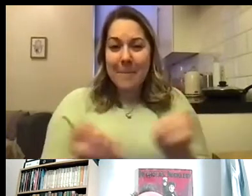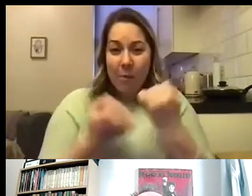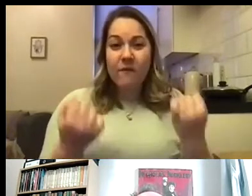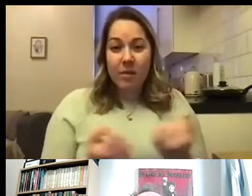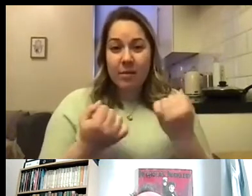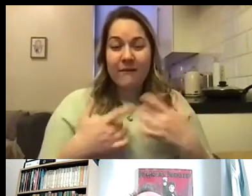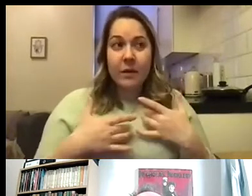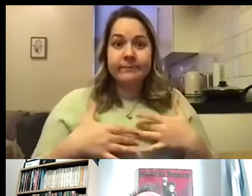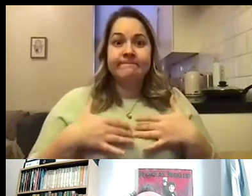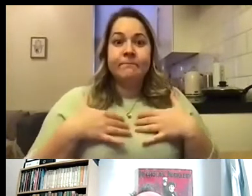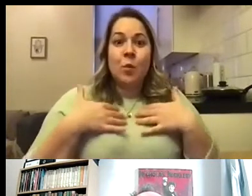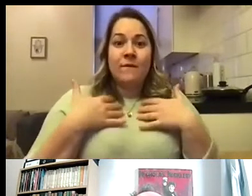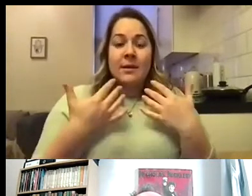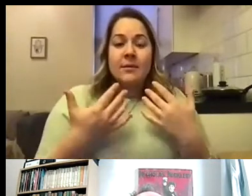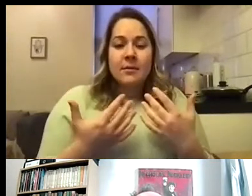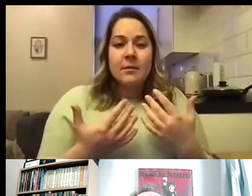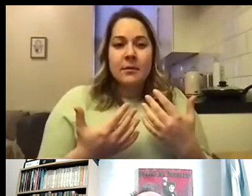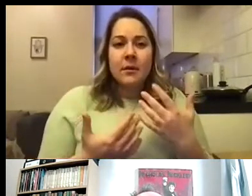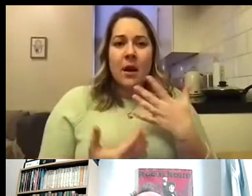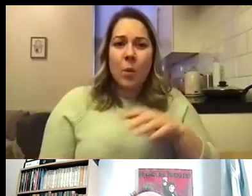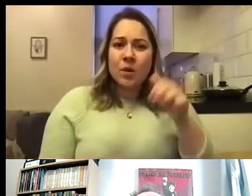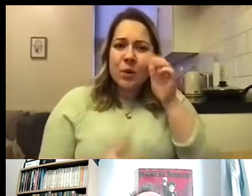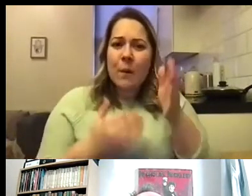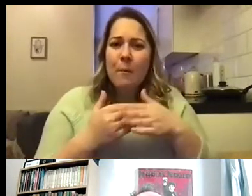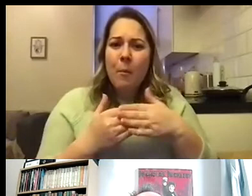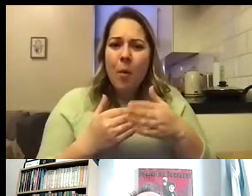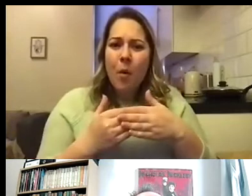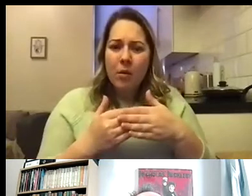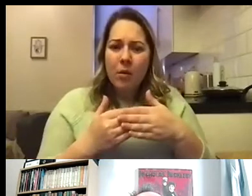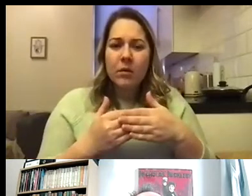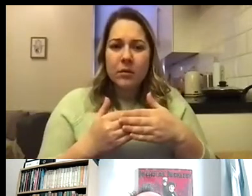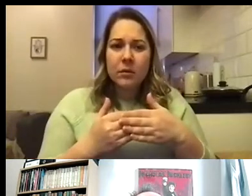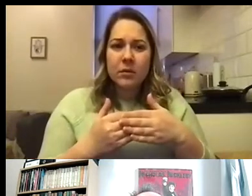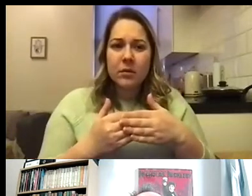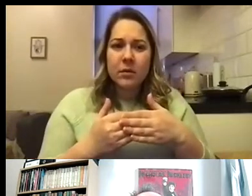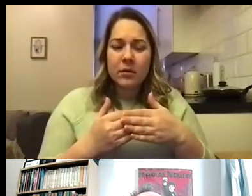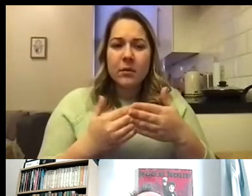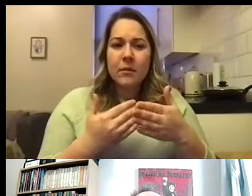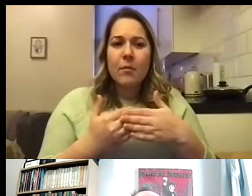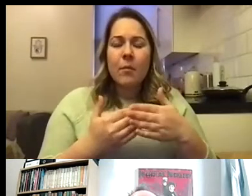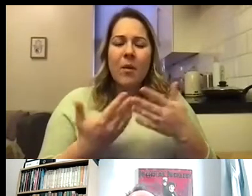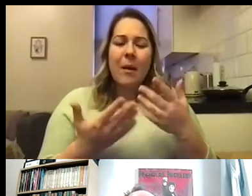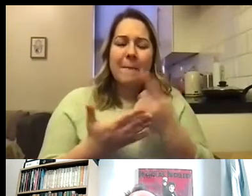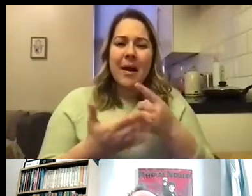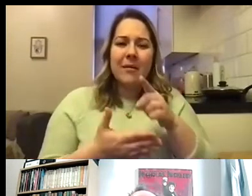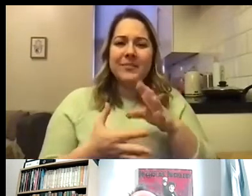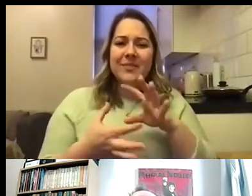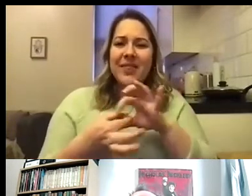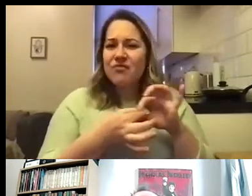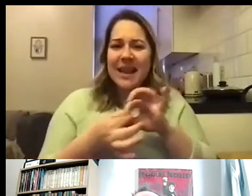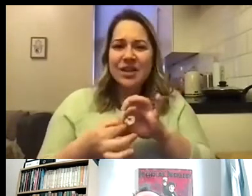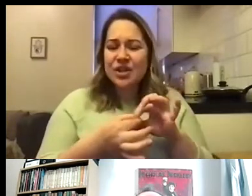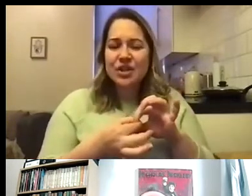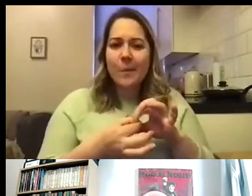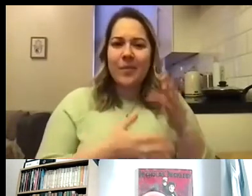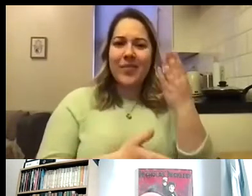and I would love to hear more from you about this relationship between the historical and the